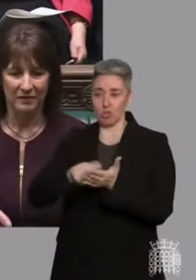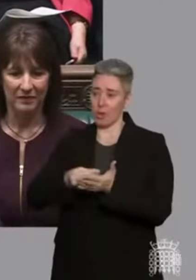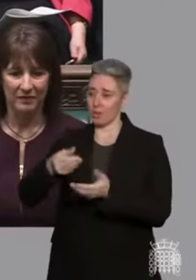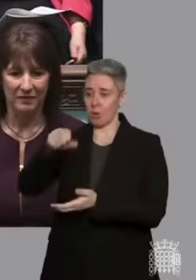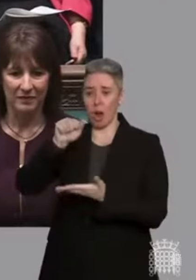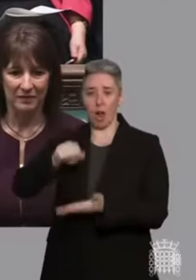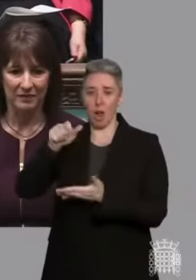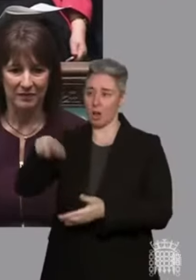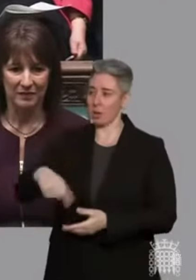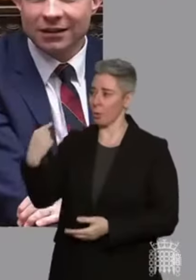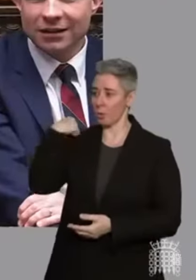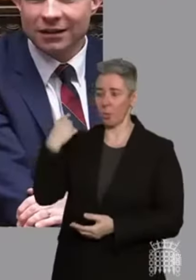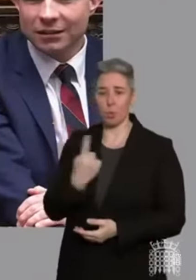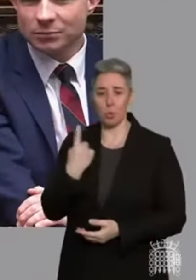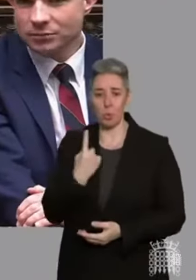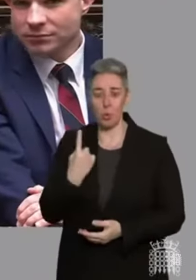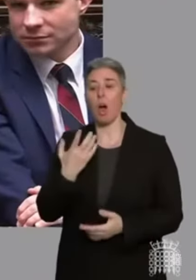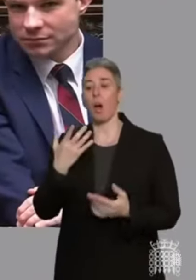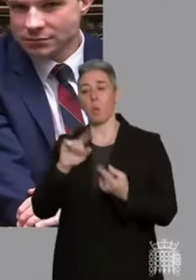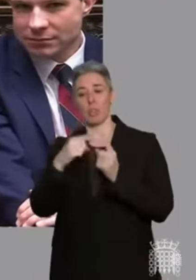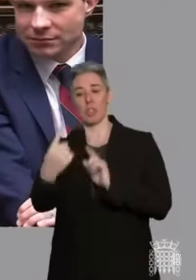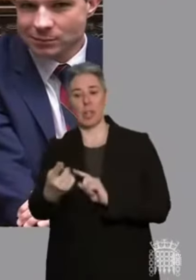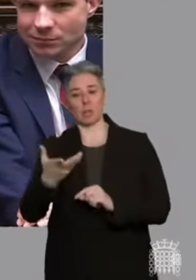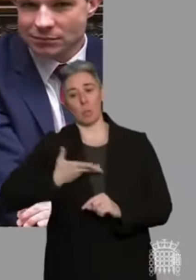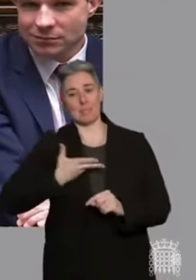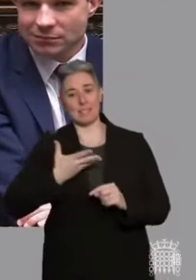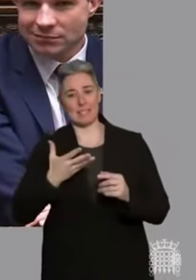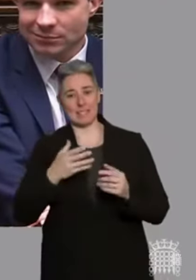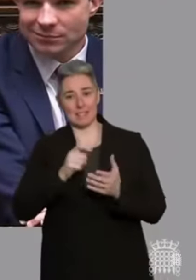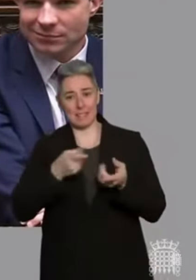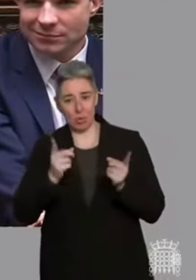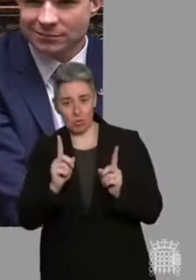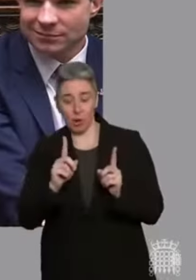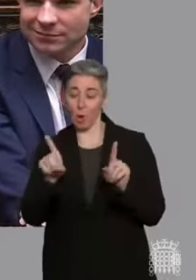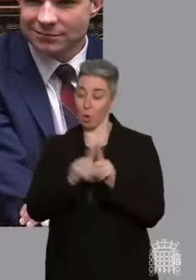the Leader of the Opposition. They want to give lectures. No thanks.